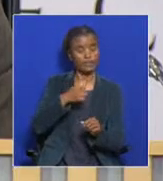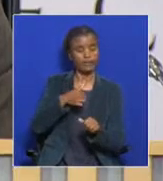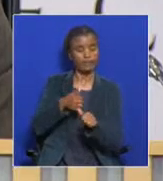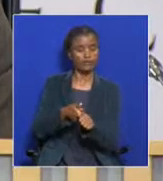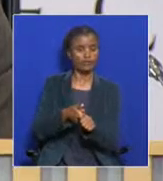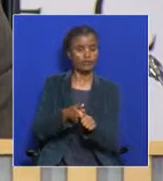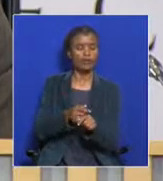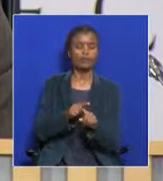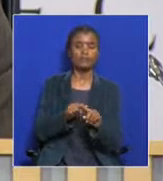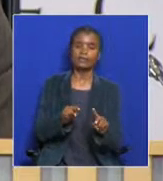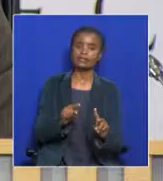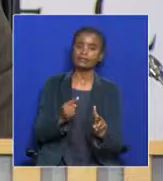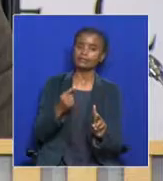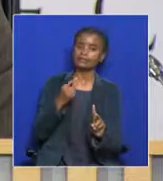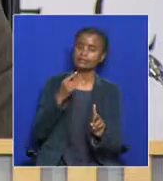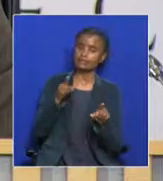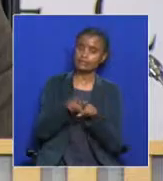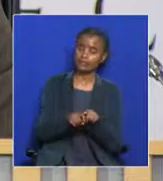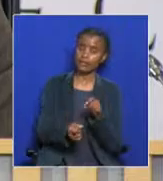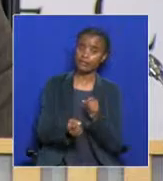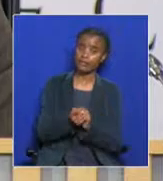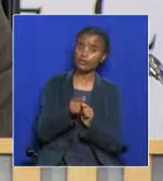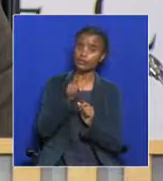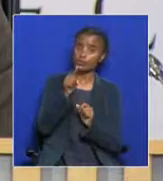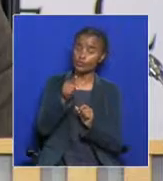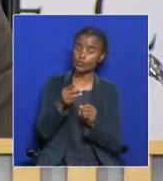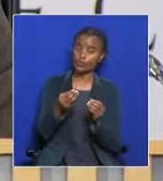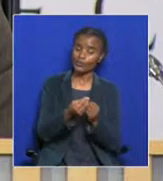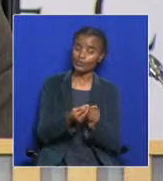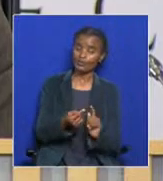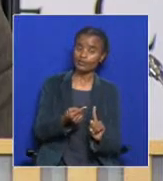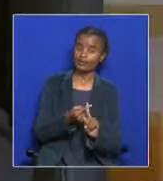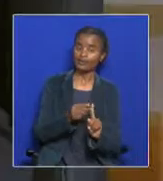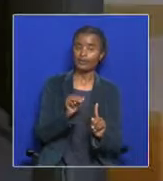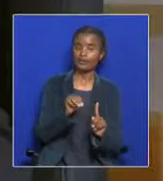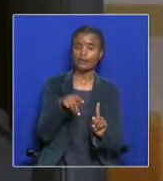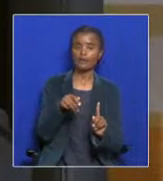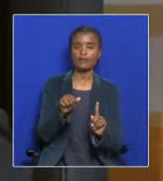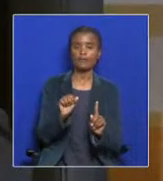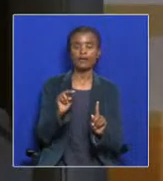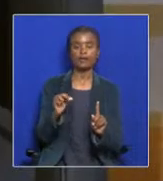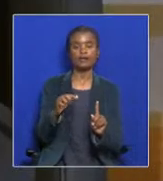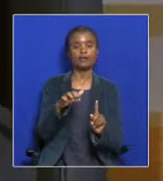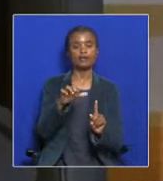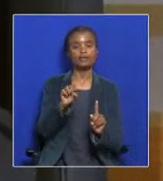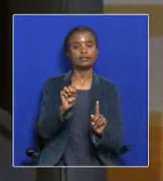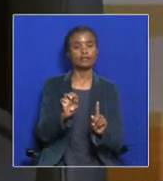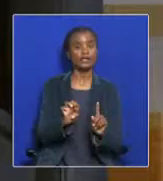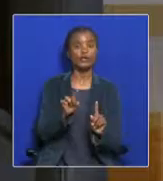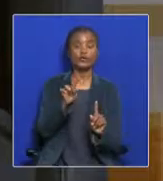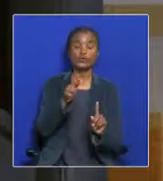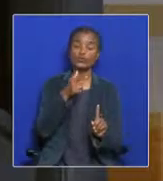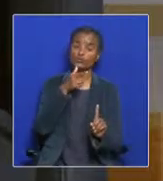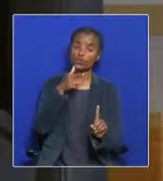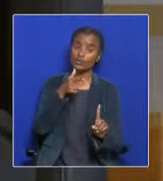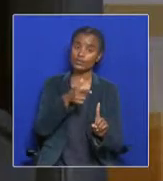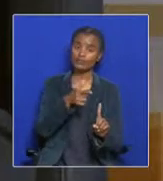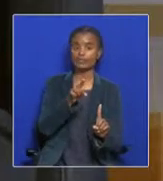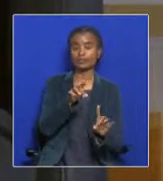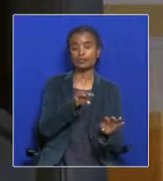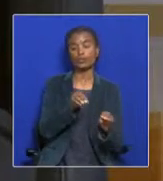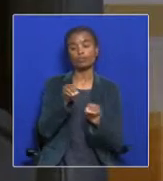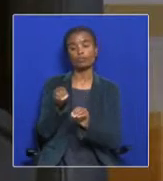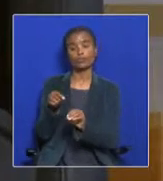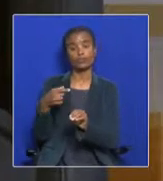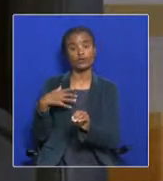You tell Warrant Officer Mpangase they will go to Port Shepstone. He acts on the basis of what you tell him.